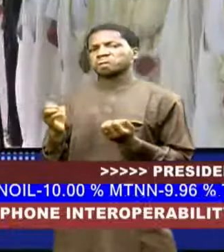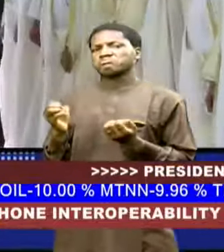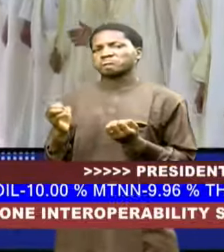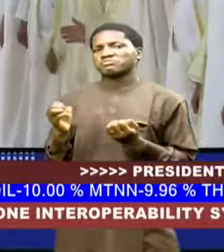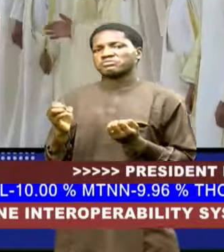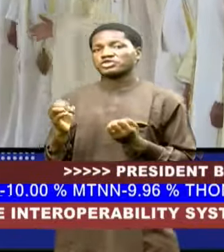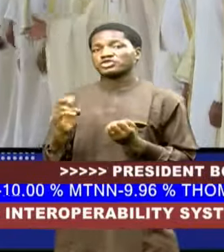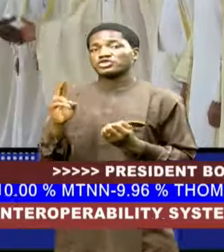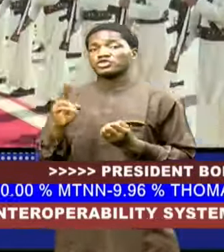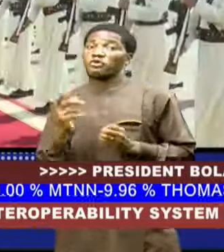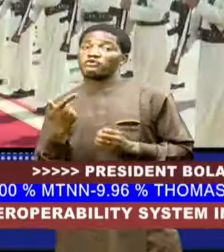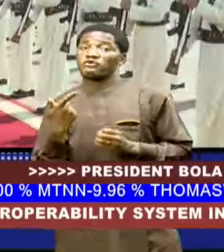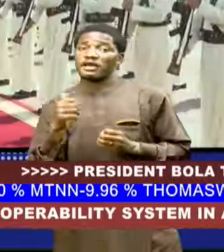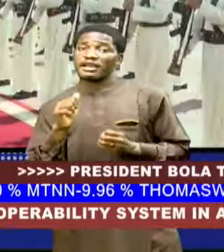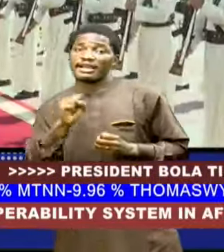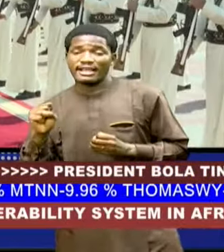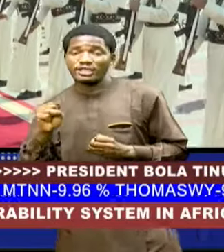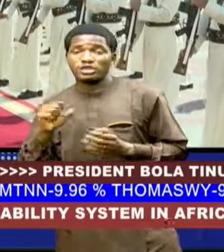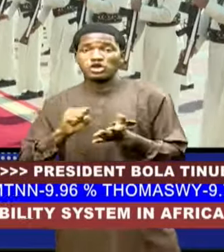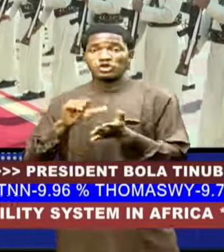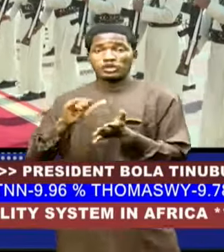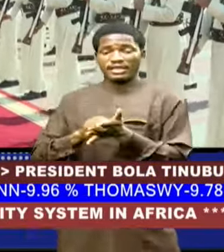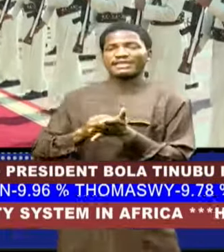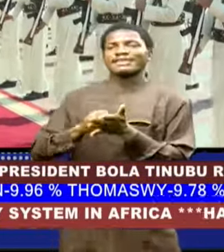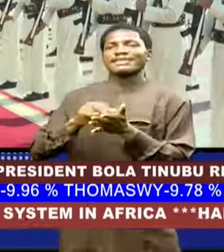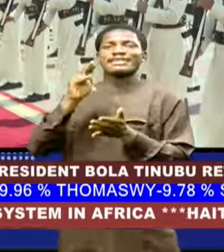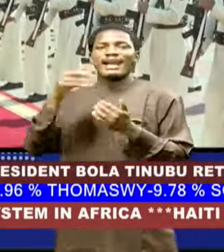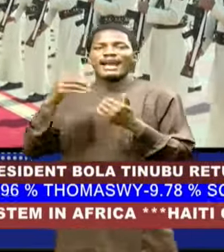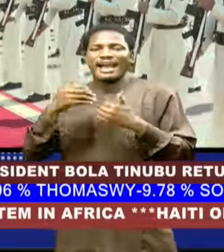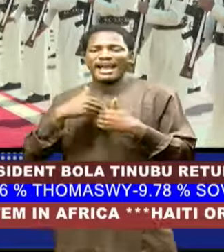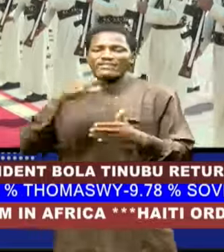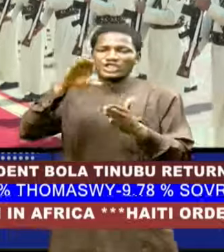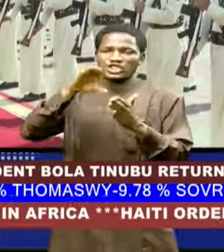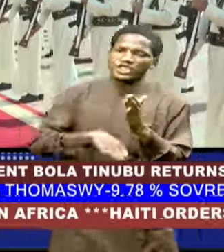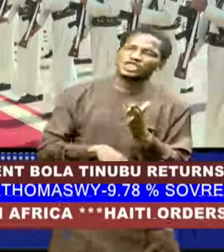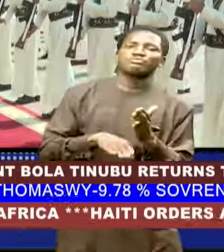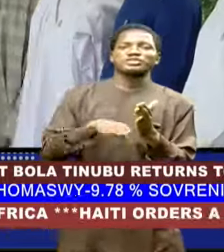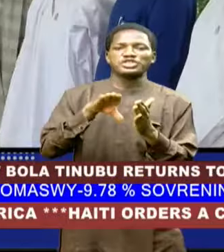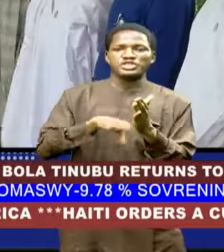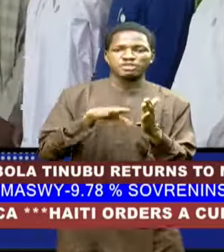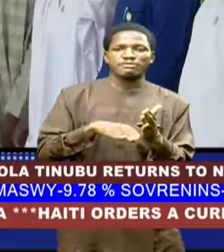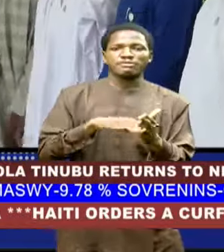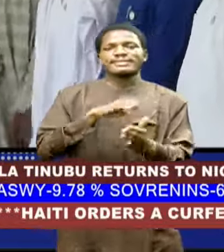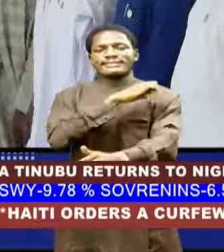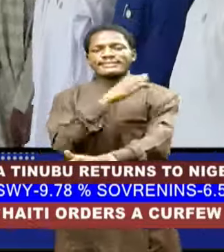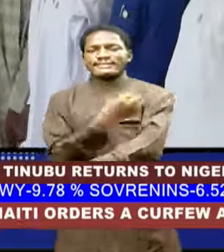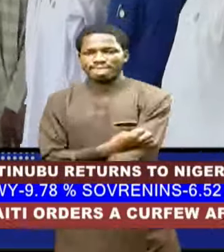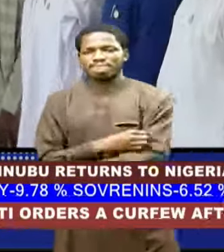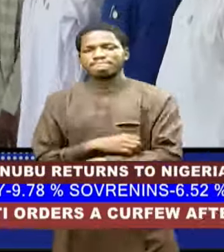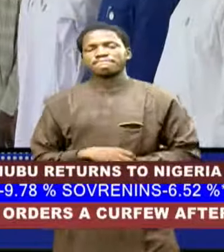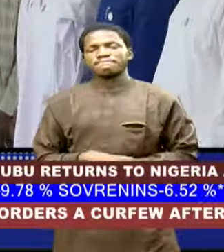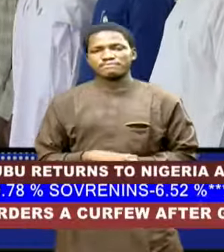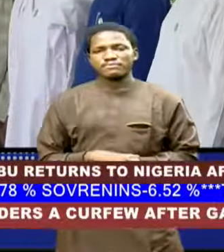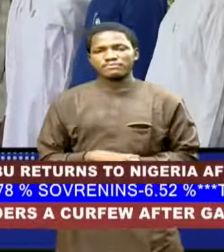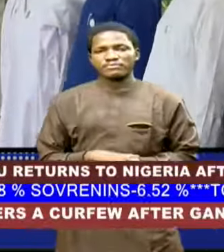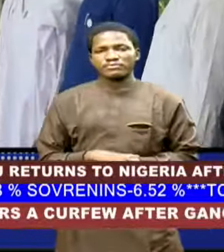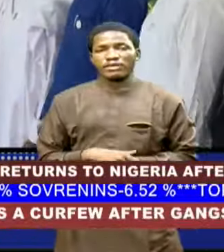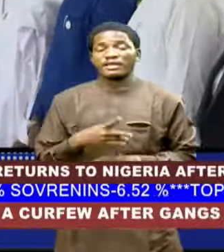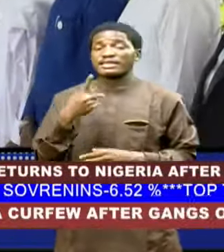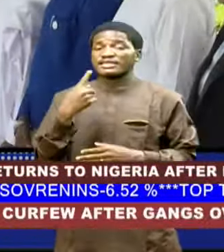access to cheap sources of energy. Even though we have a lot of gas, there's a requirement for large infrastructure. The